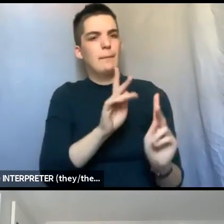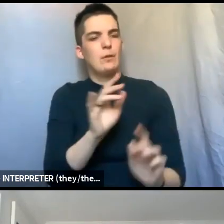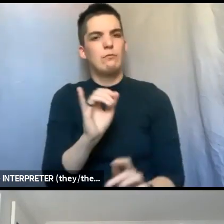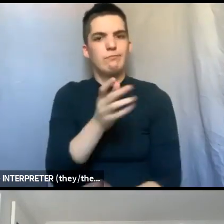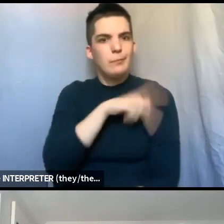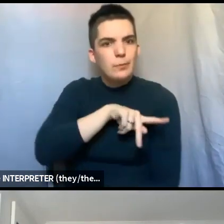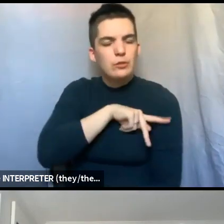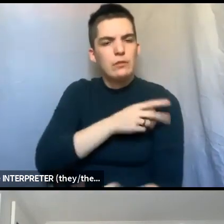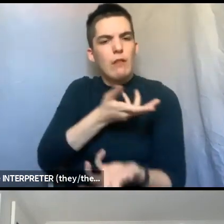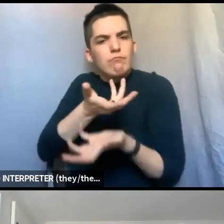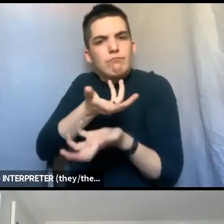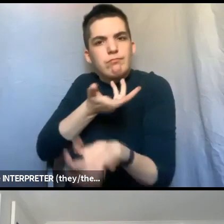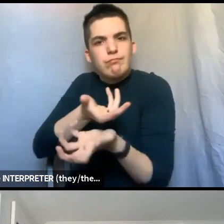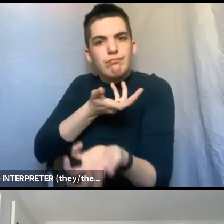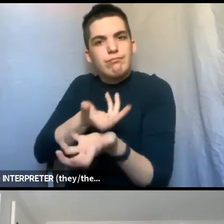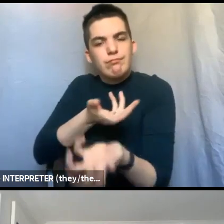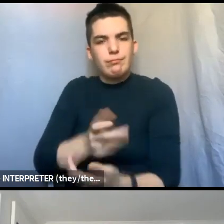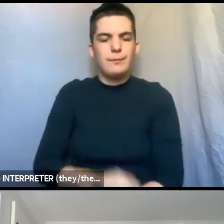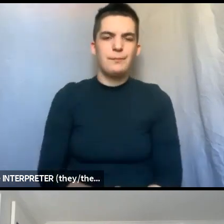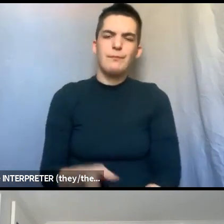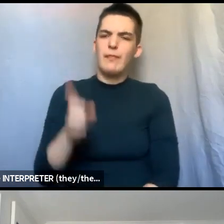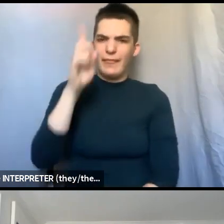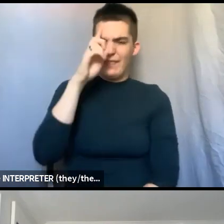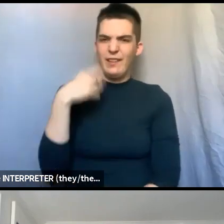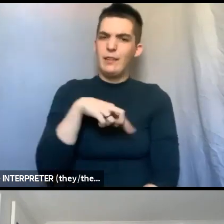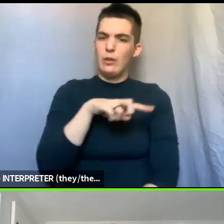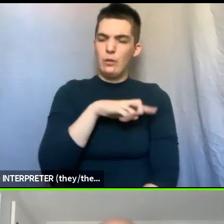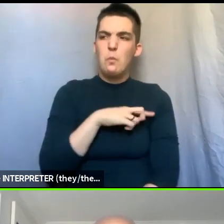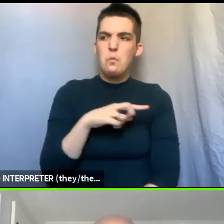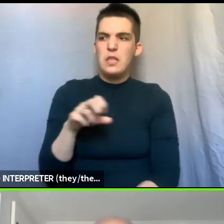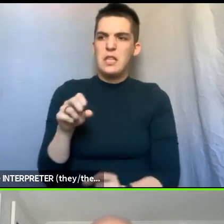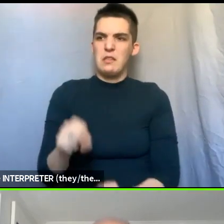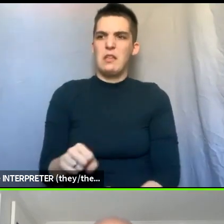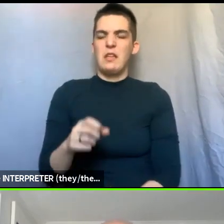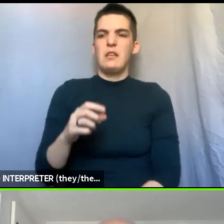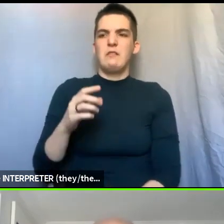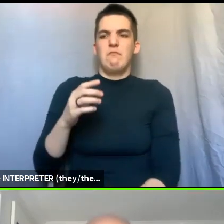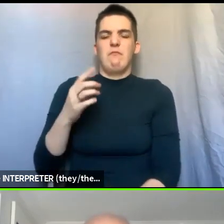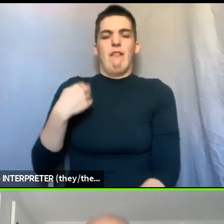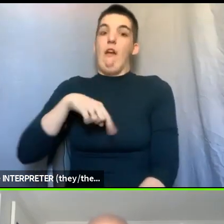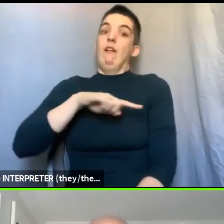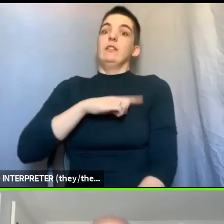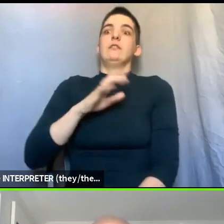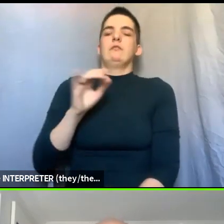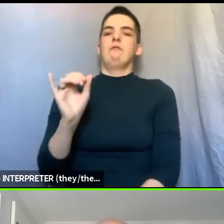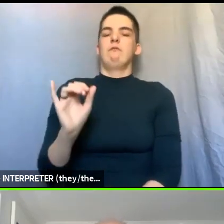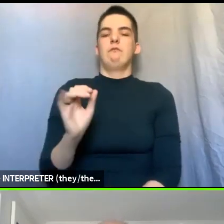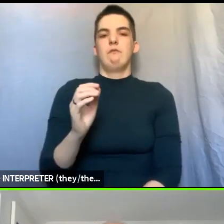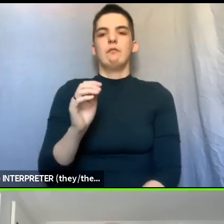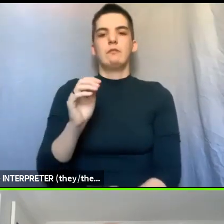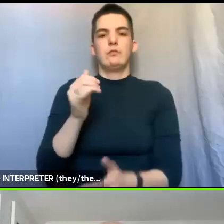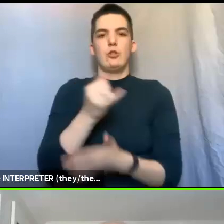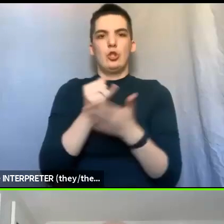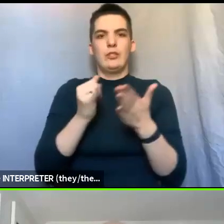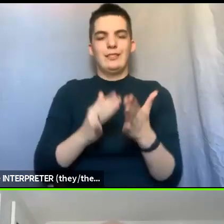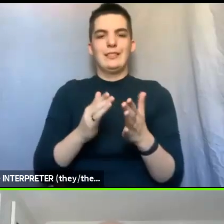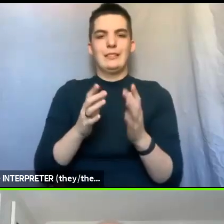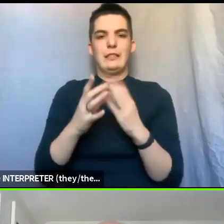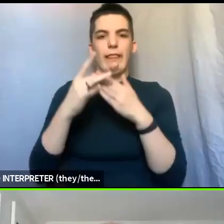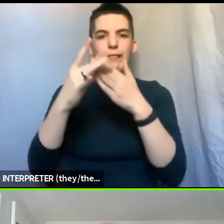And I think we can be guilty as artistic leaders. I have been guilty. We can be guilty